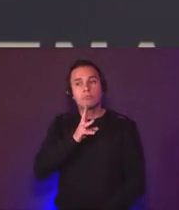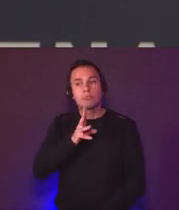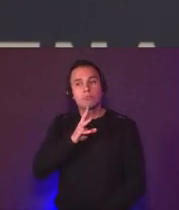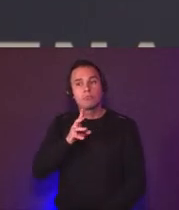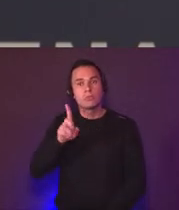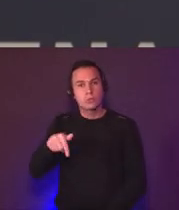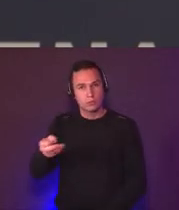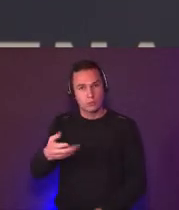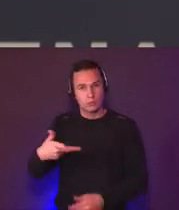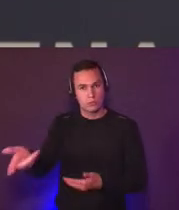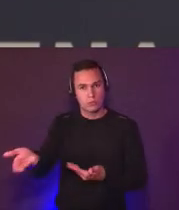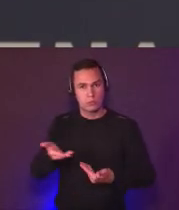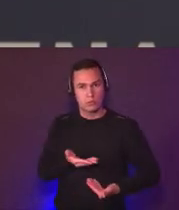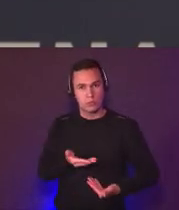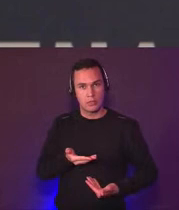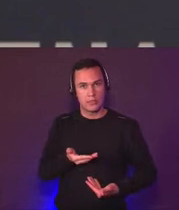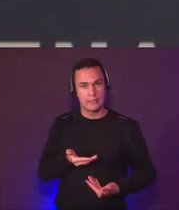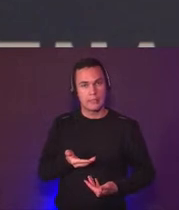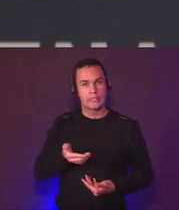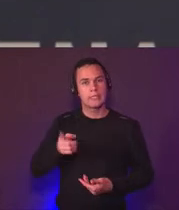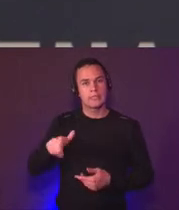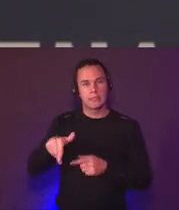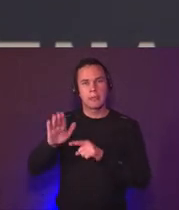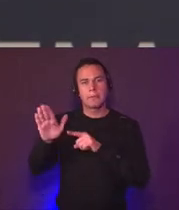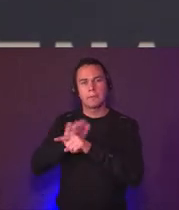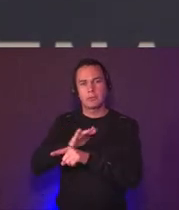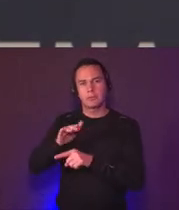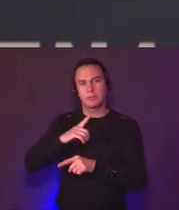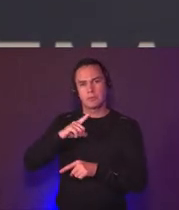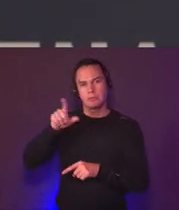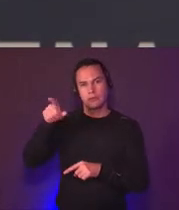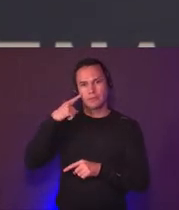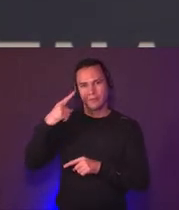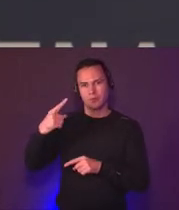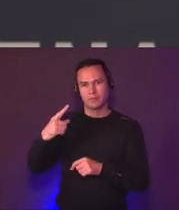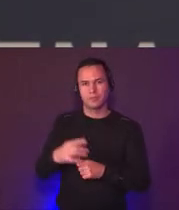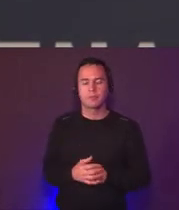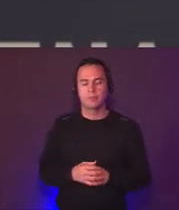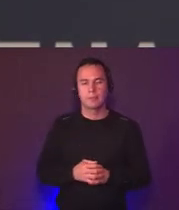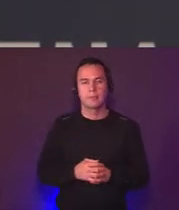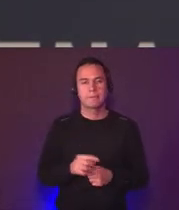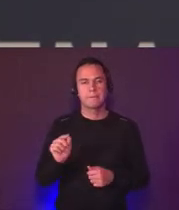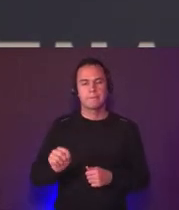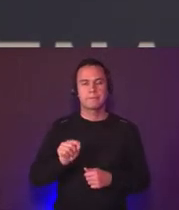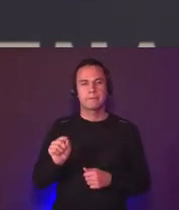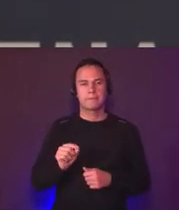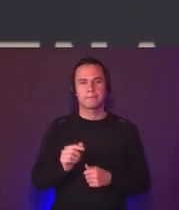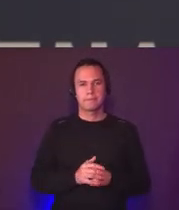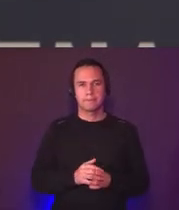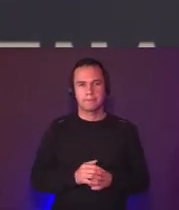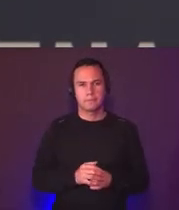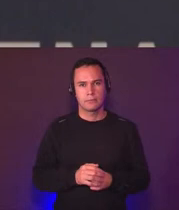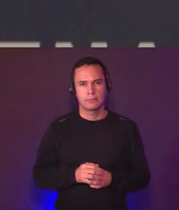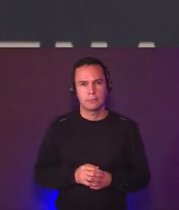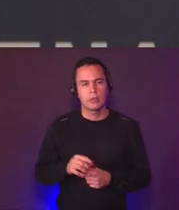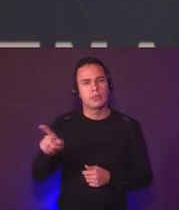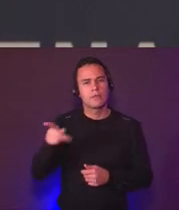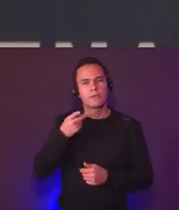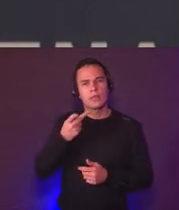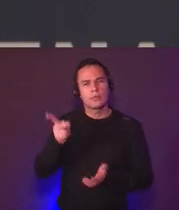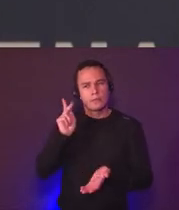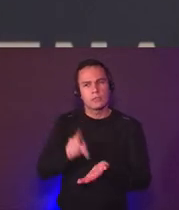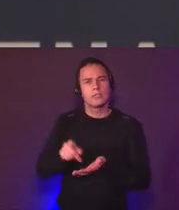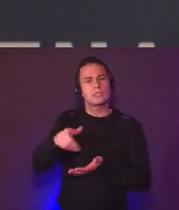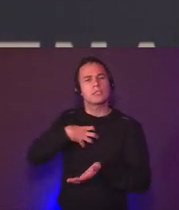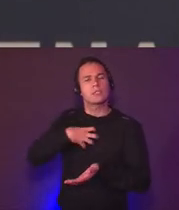And I swear to you, the first question I did to him over lunch was, how's Phil really like? This is Brent